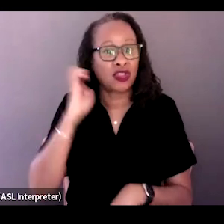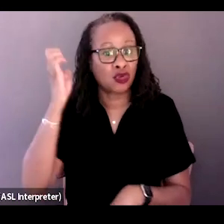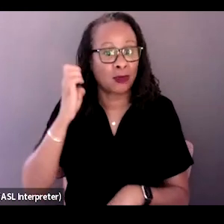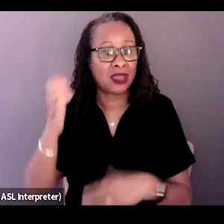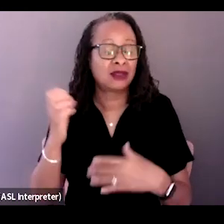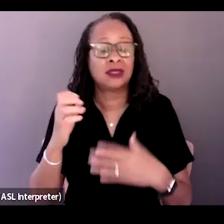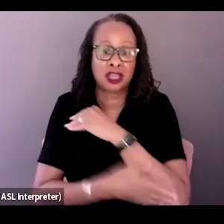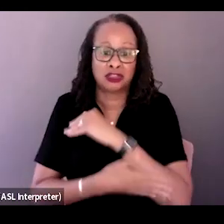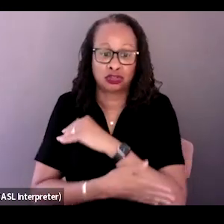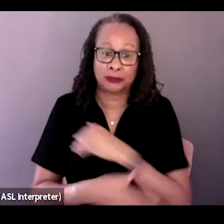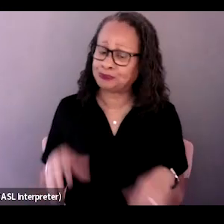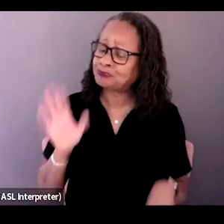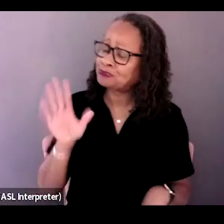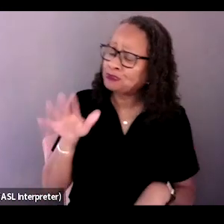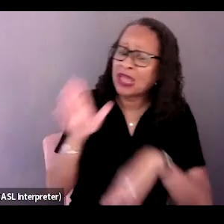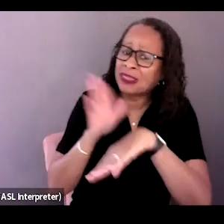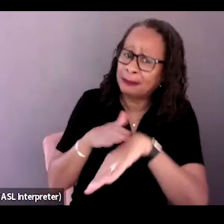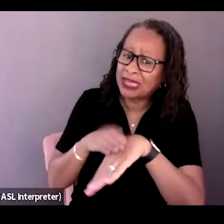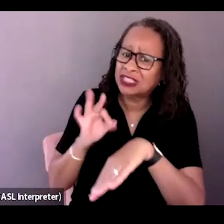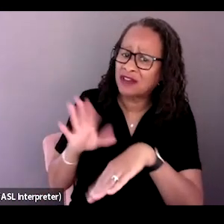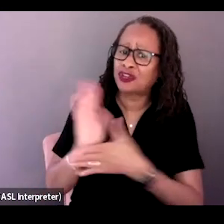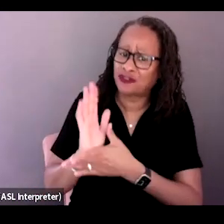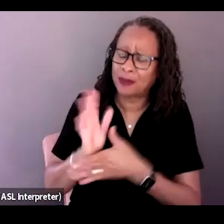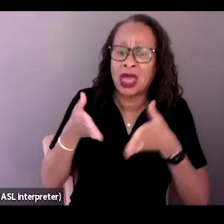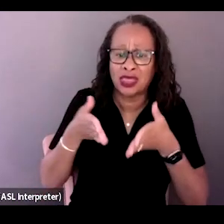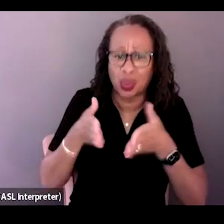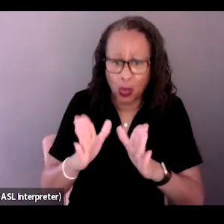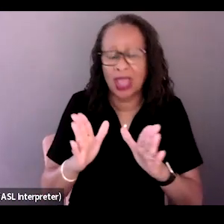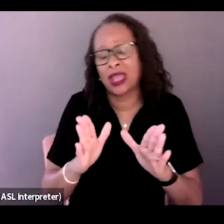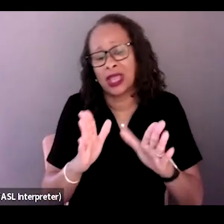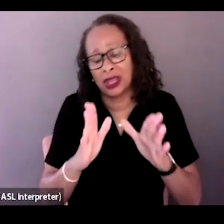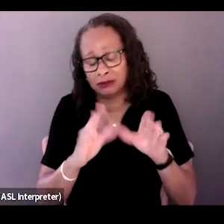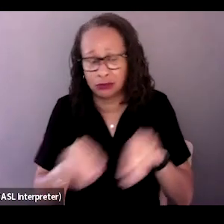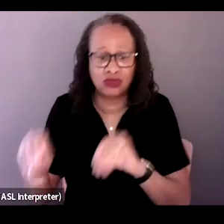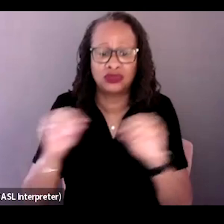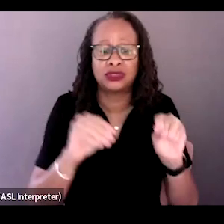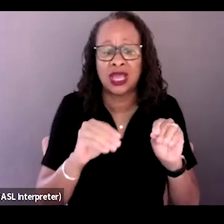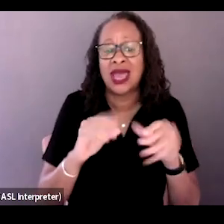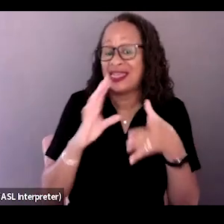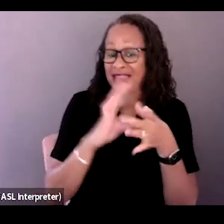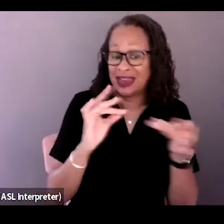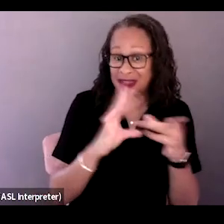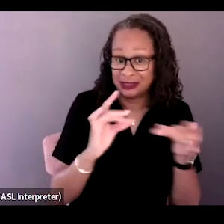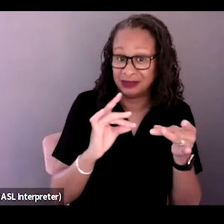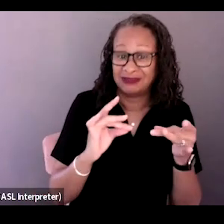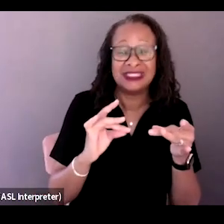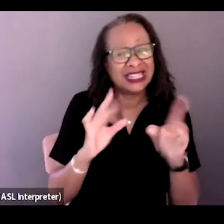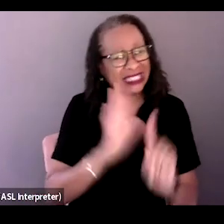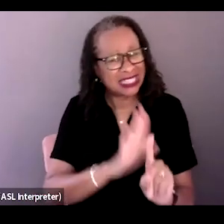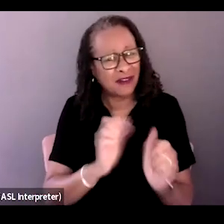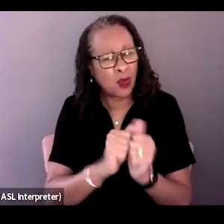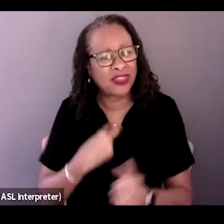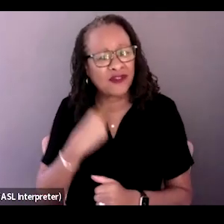The pace of your film, the way it moves, and there's a narrator, but really the film almost narrates itself with the